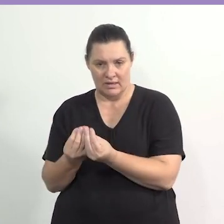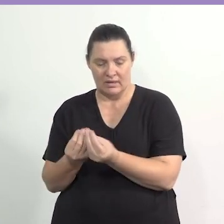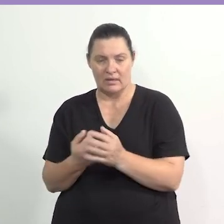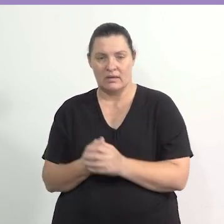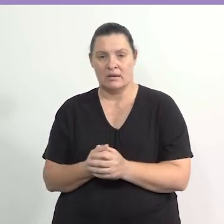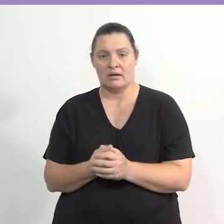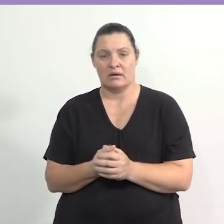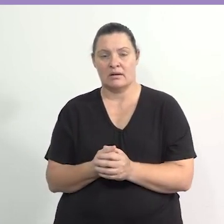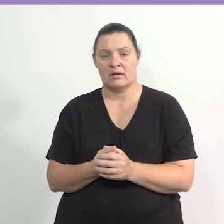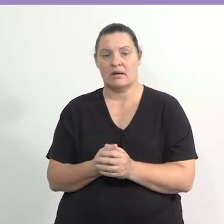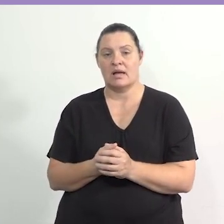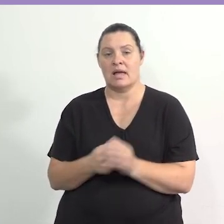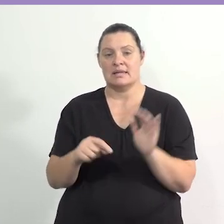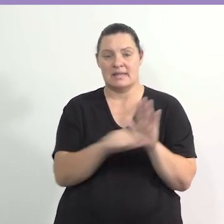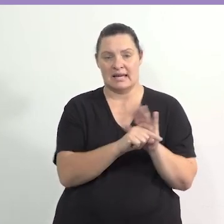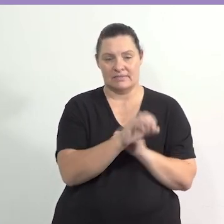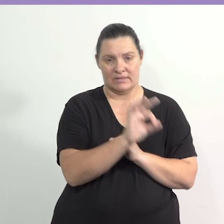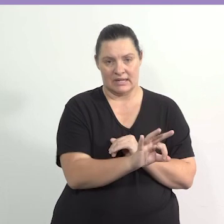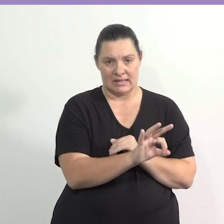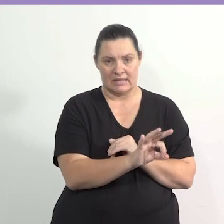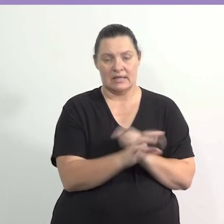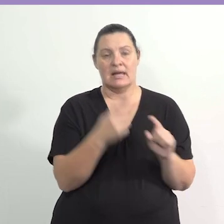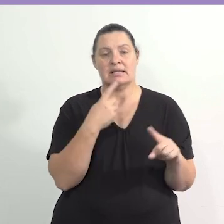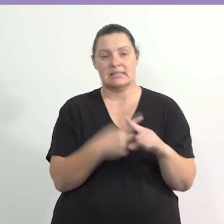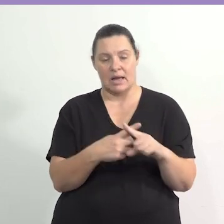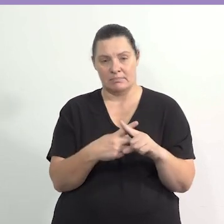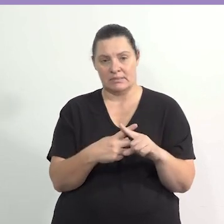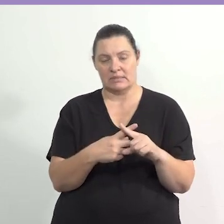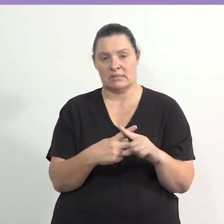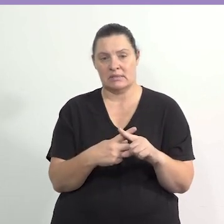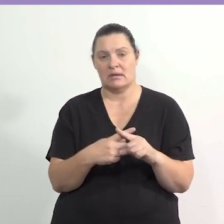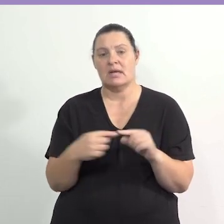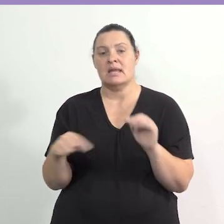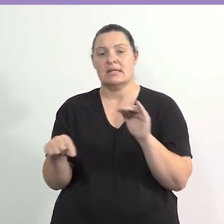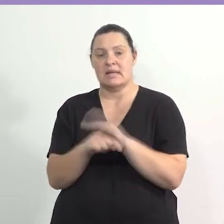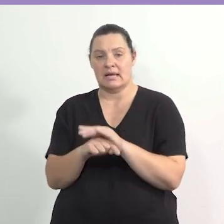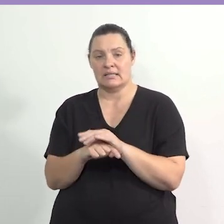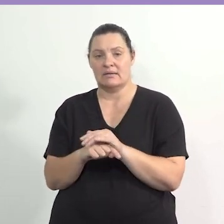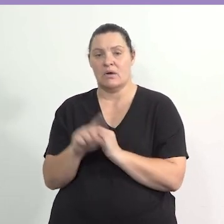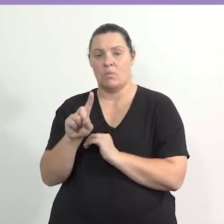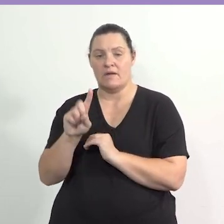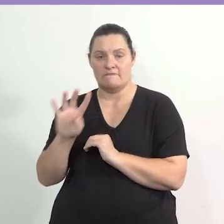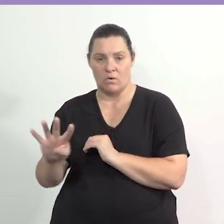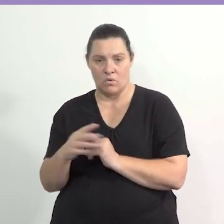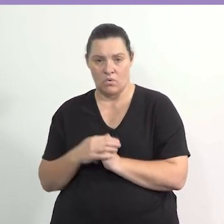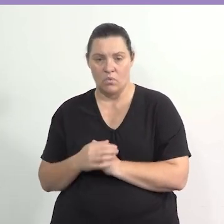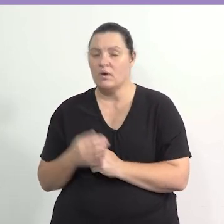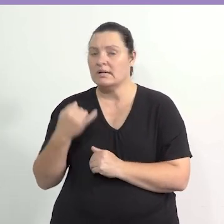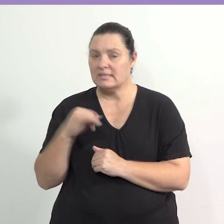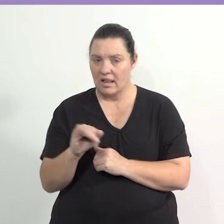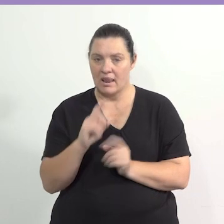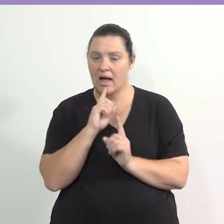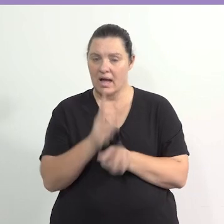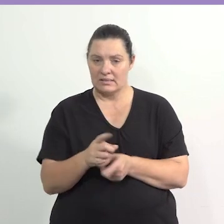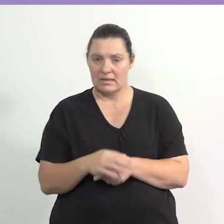together. So that would have been the negative 3 multiplied by the negative 14, which still